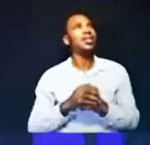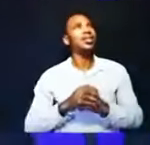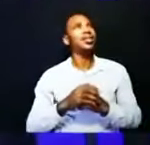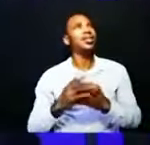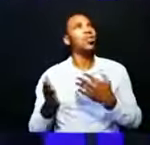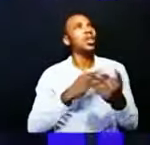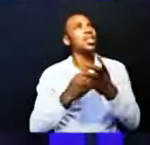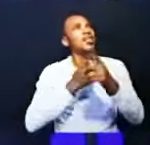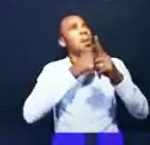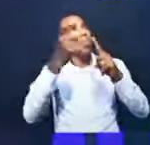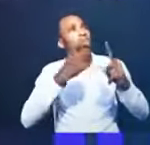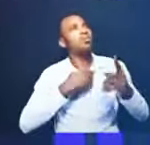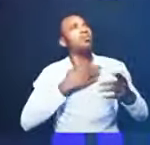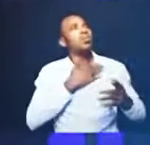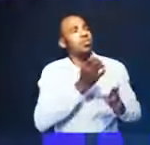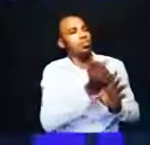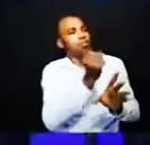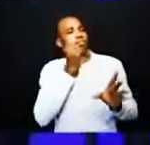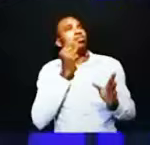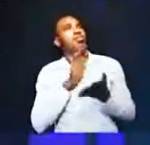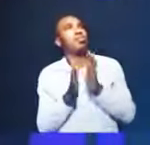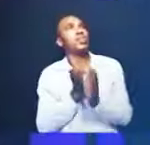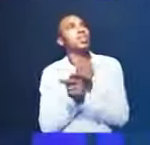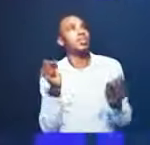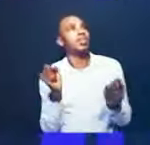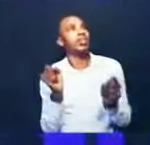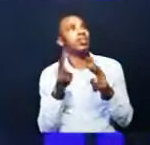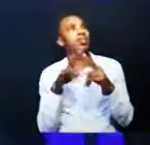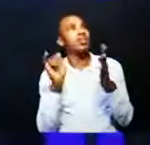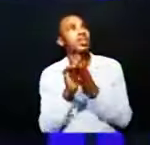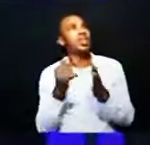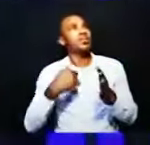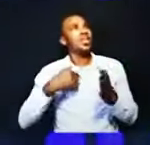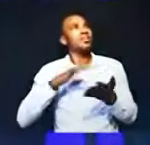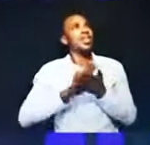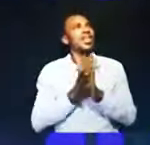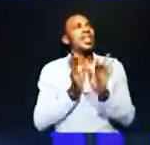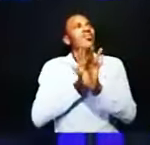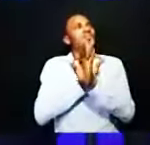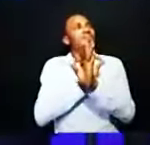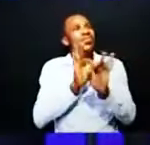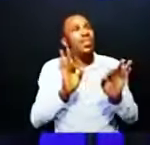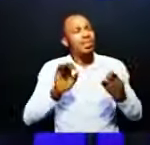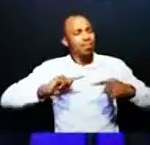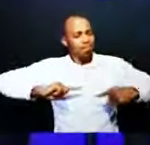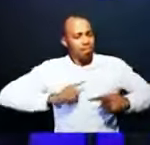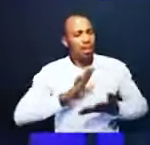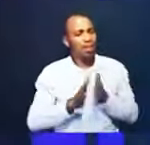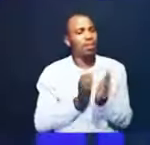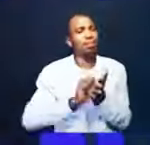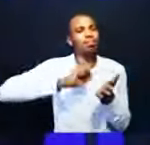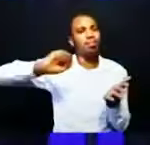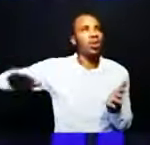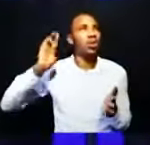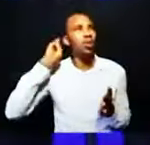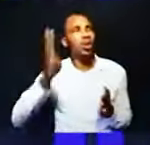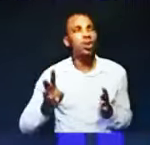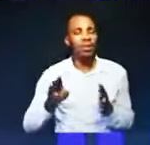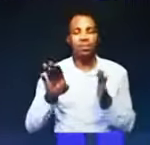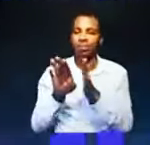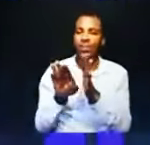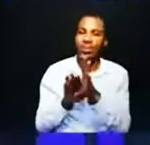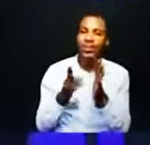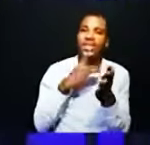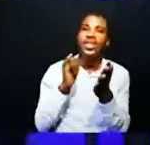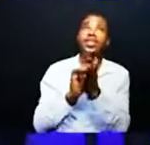me from harm, na yi me free or how so that I'll be free from pain. Na yao ametome. The Bible says that. Trosem